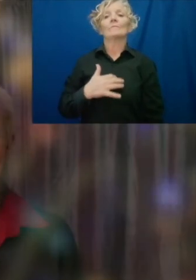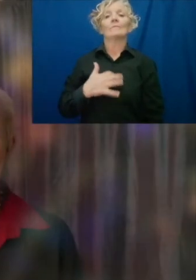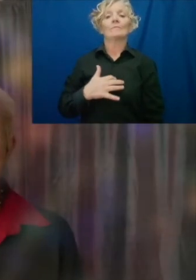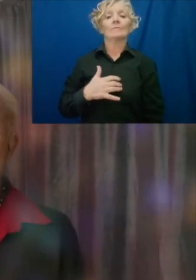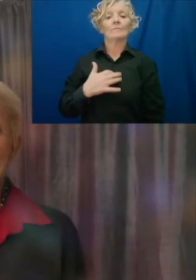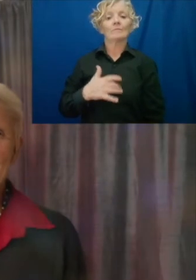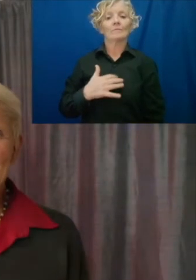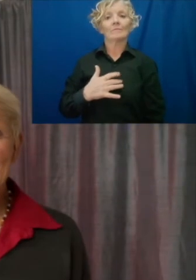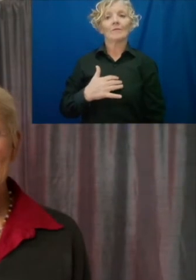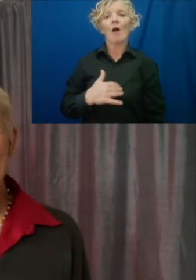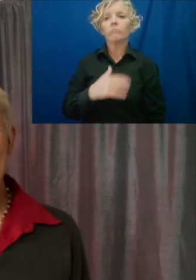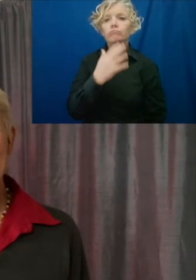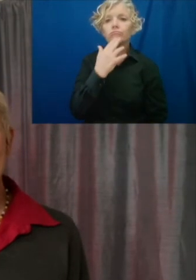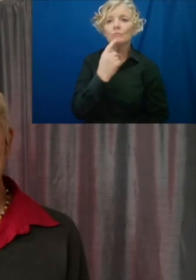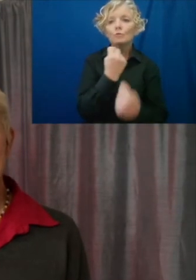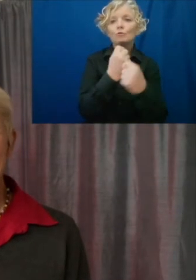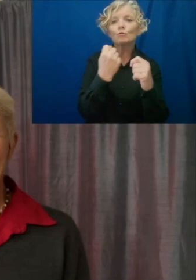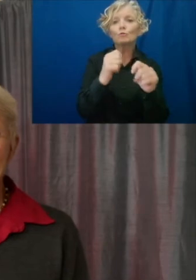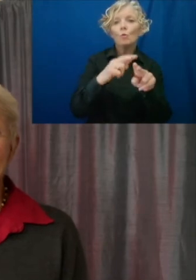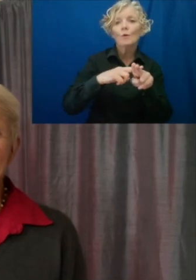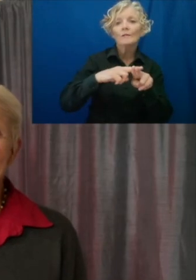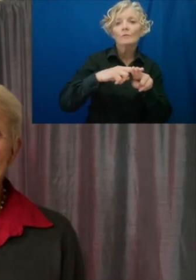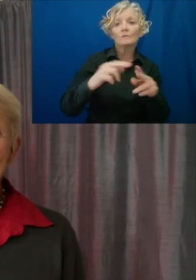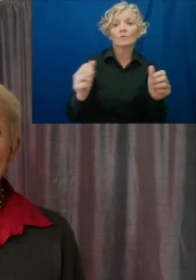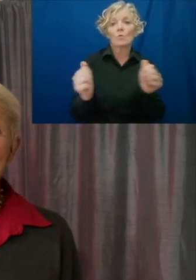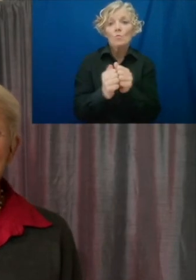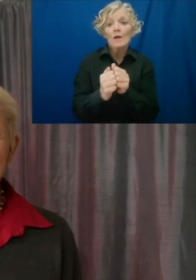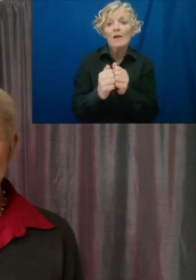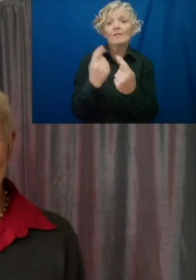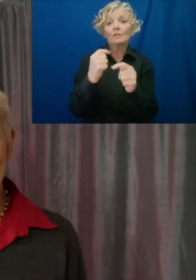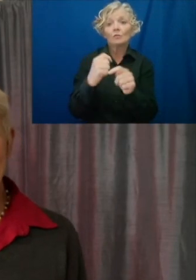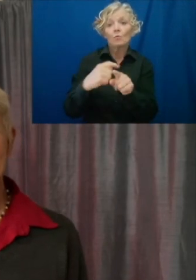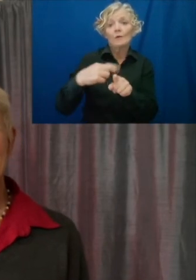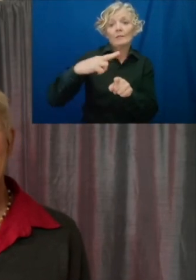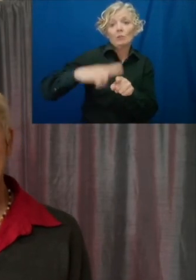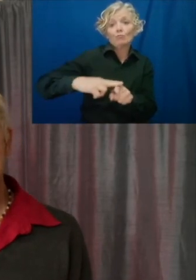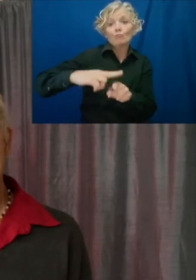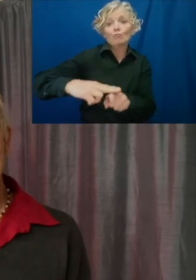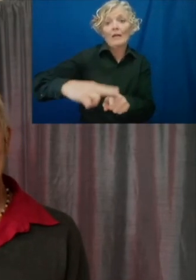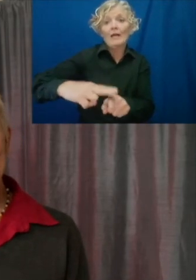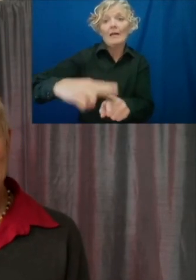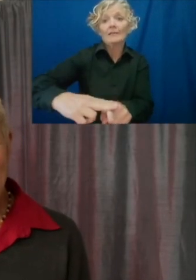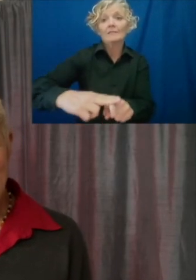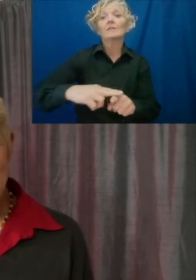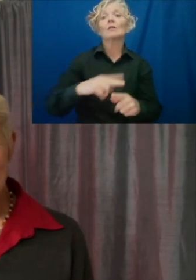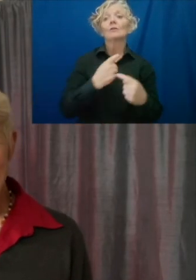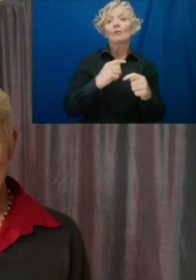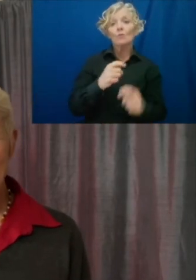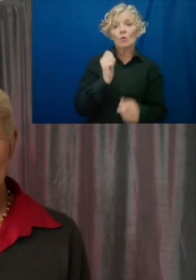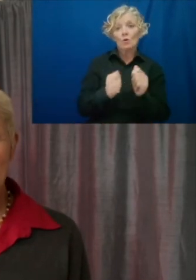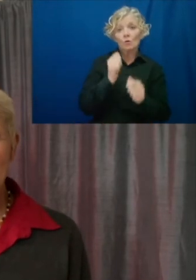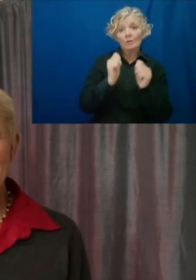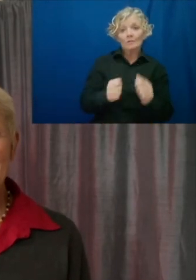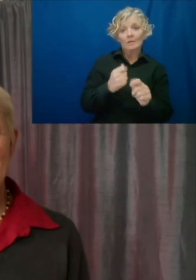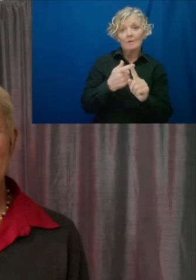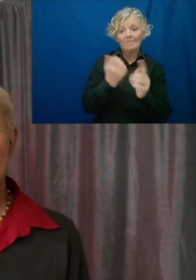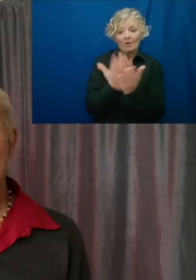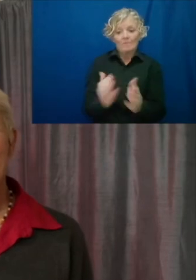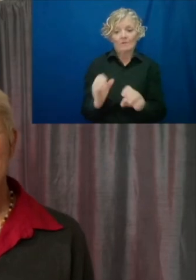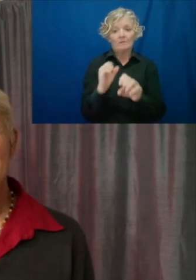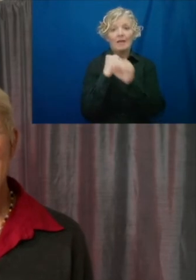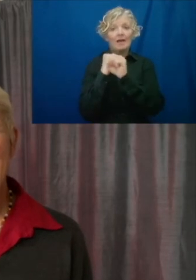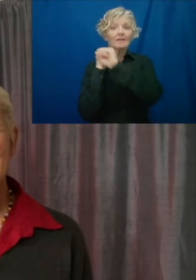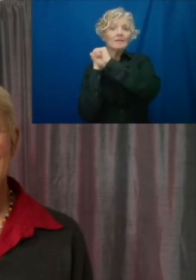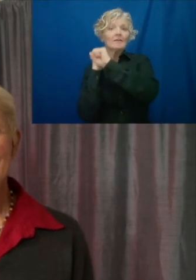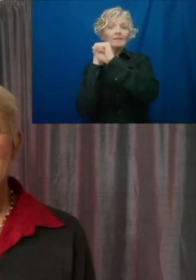Little toy trains, little toy tracks, little toy drums coming